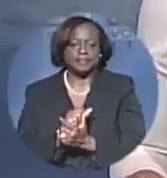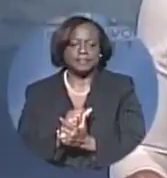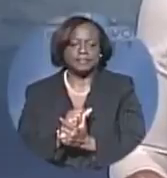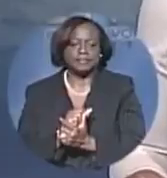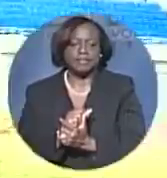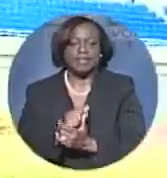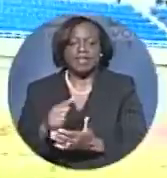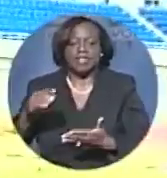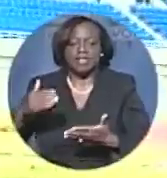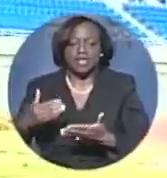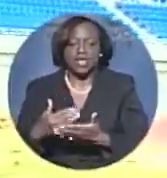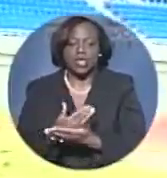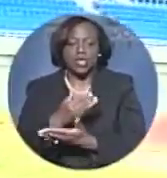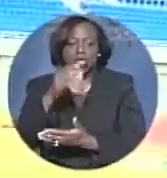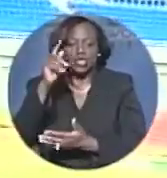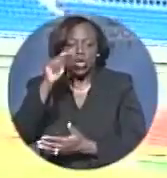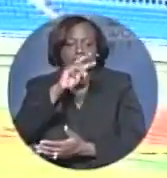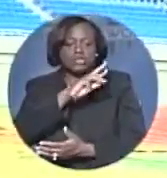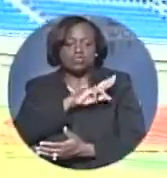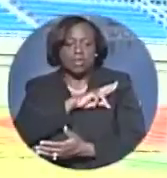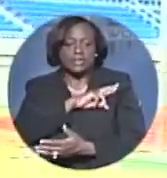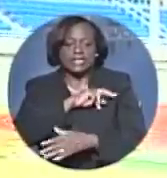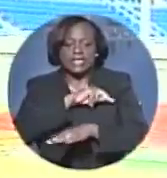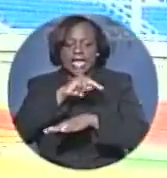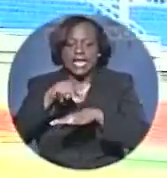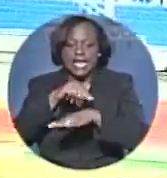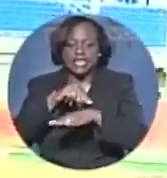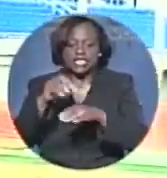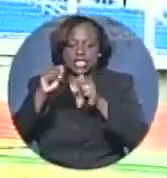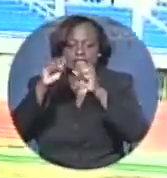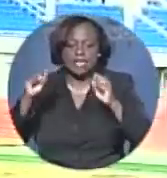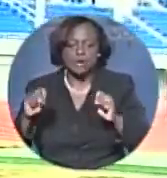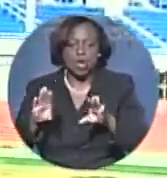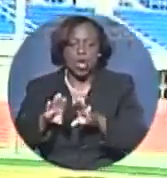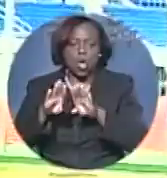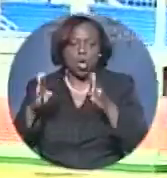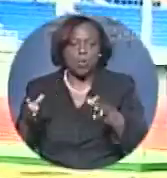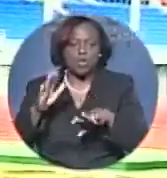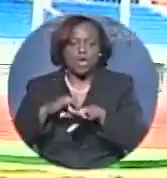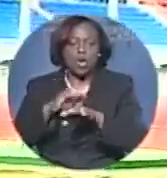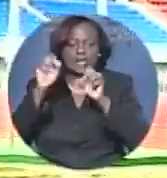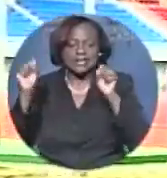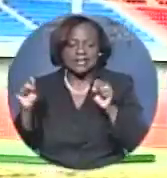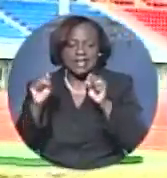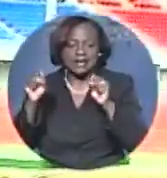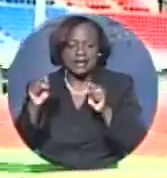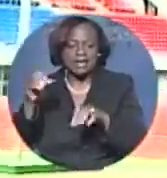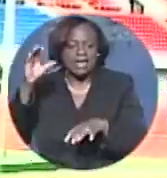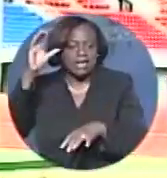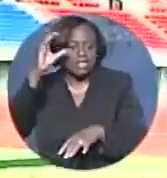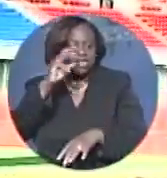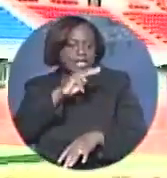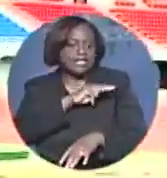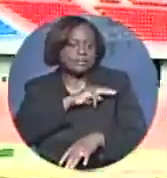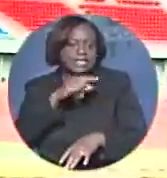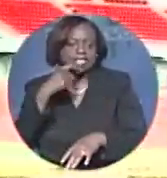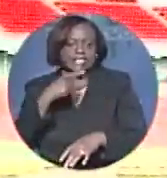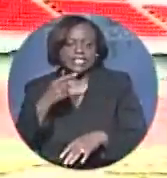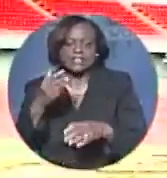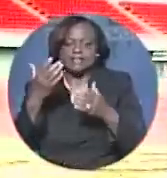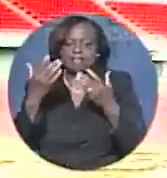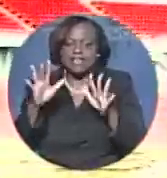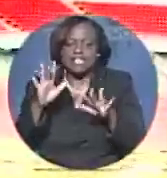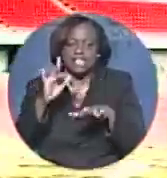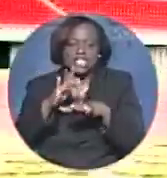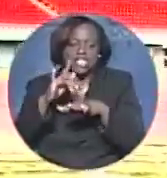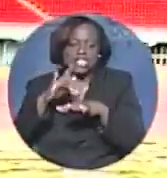The new Thomas A. Robinson National Stadium will officially open on Saturday. Youth, Sports and Culture Minister Charles Minard says the finishing touches are being made and